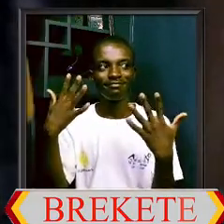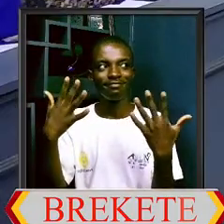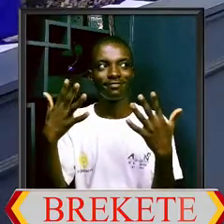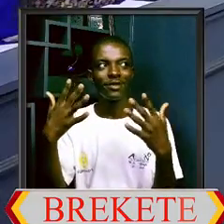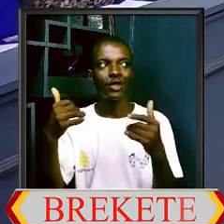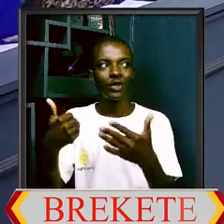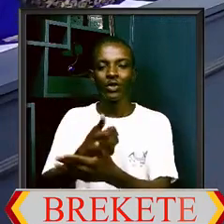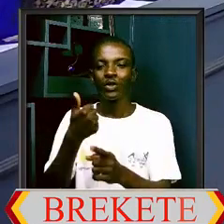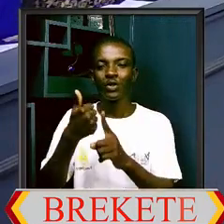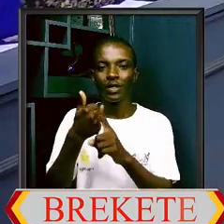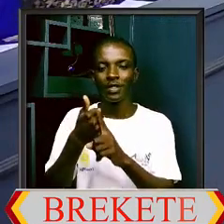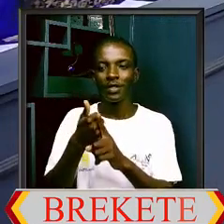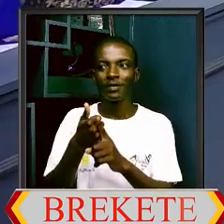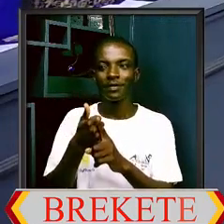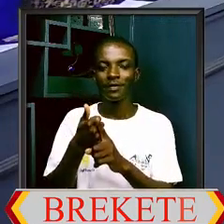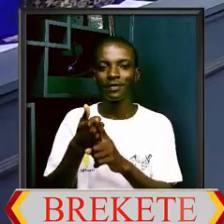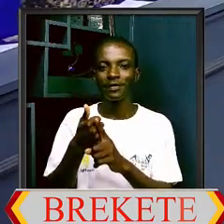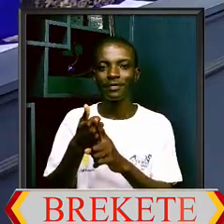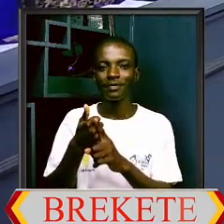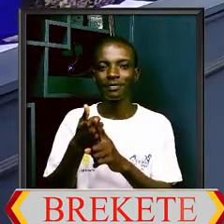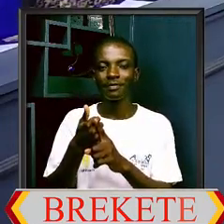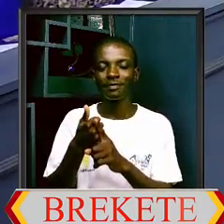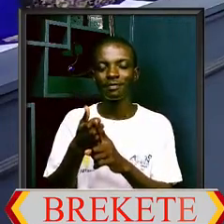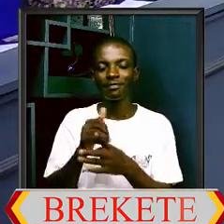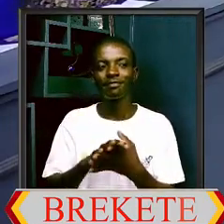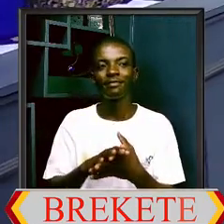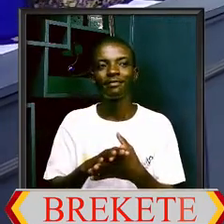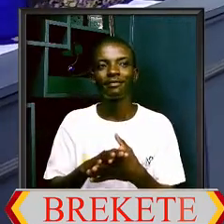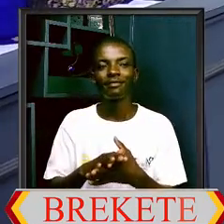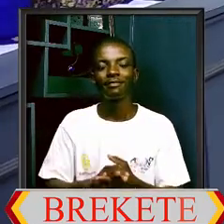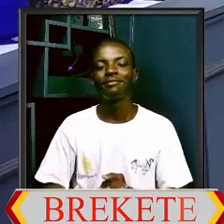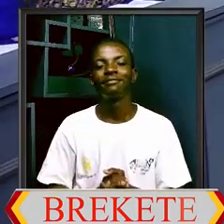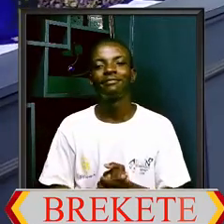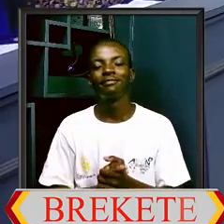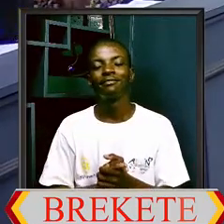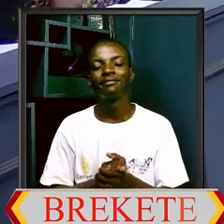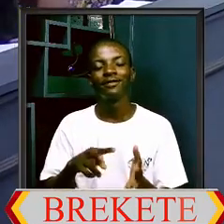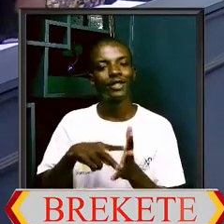go introduce yourself and address us